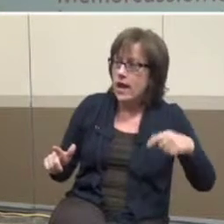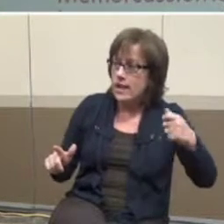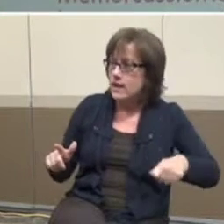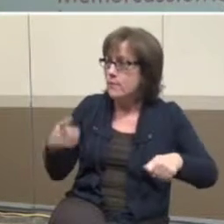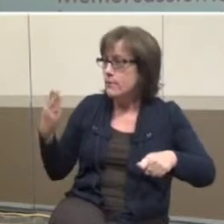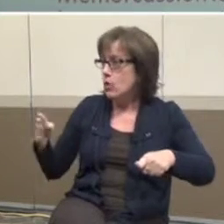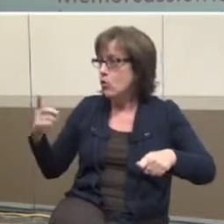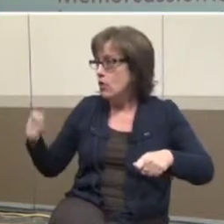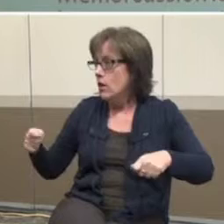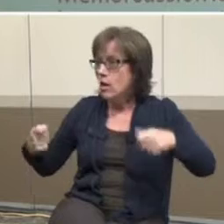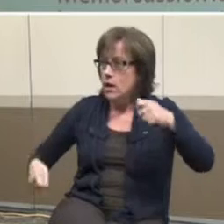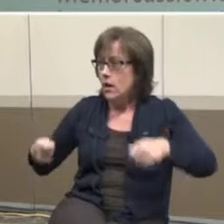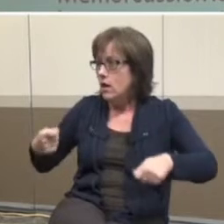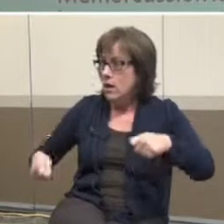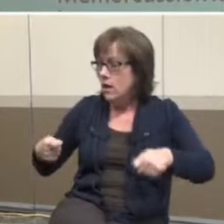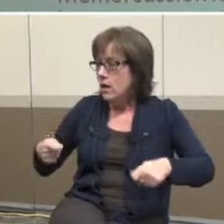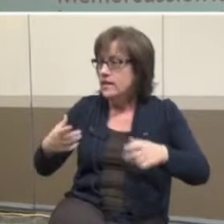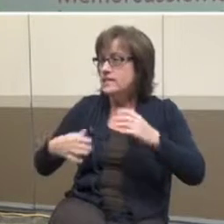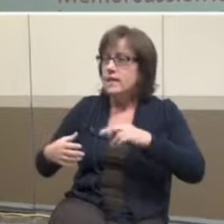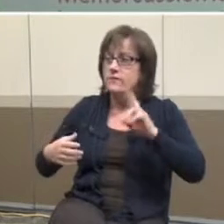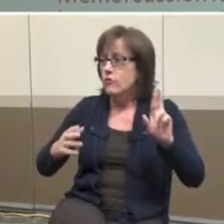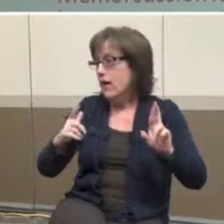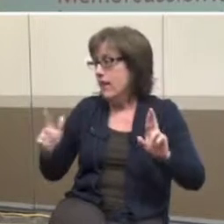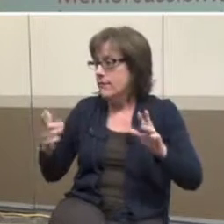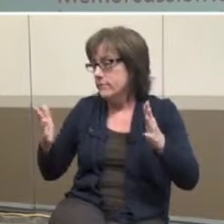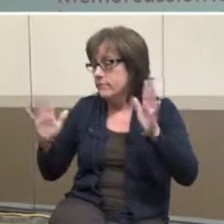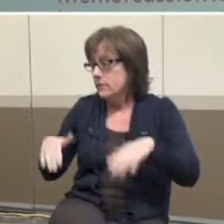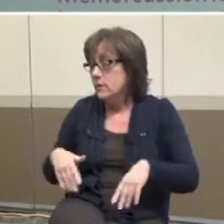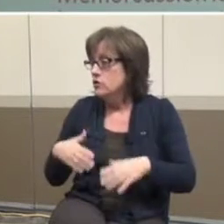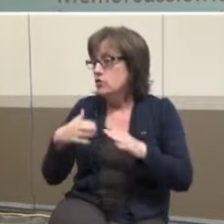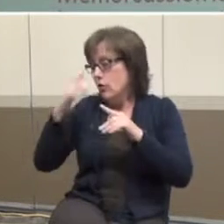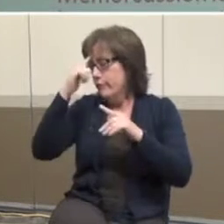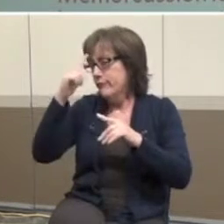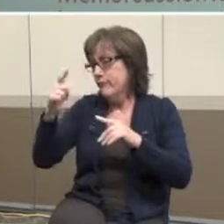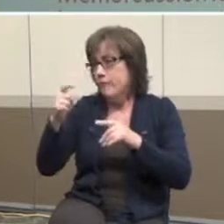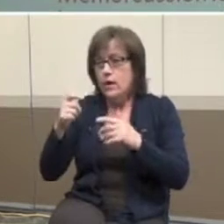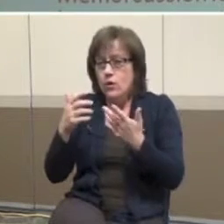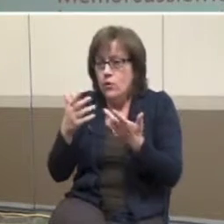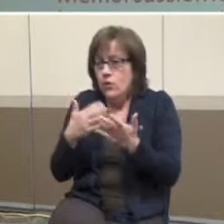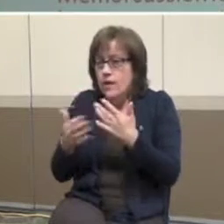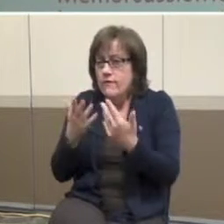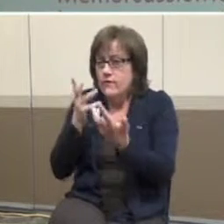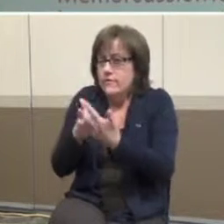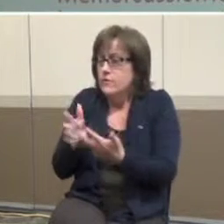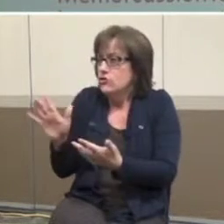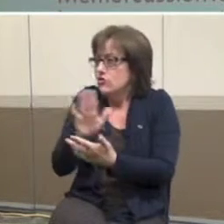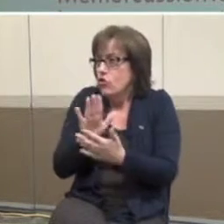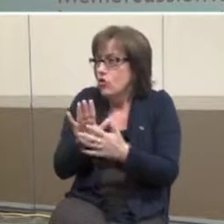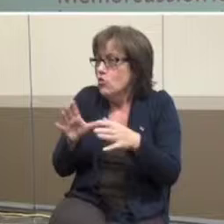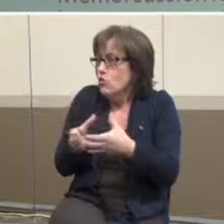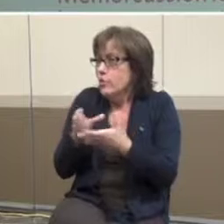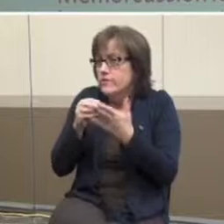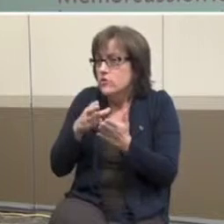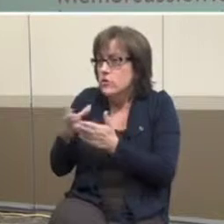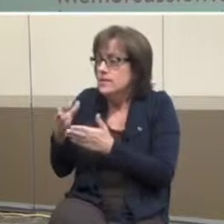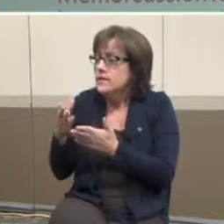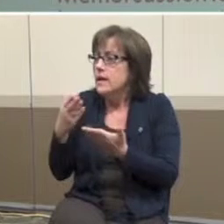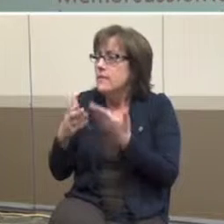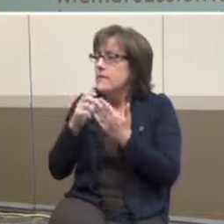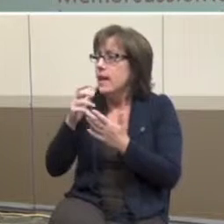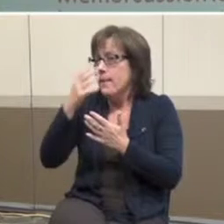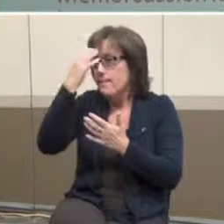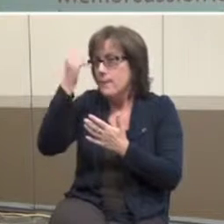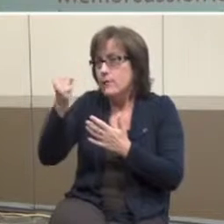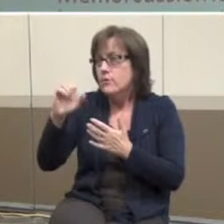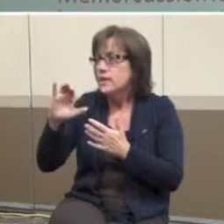ways that you would, be able to use it. It may not be your thing. It may not be memorcussion for you, but it may be something else